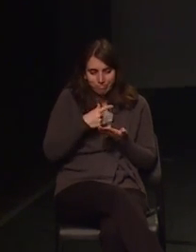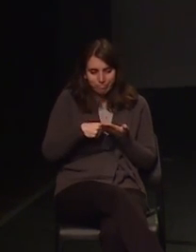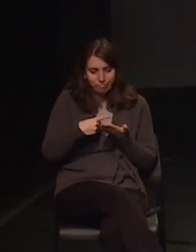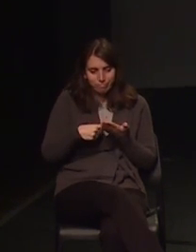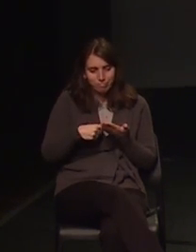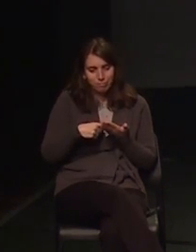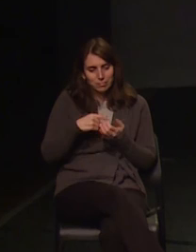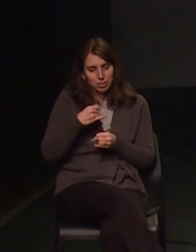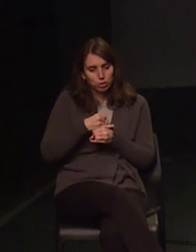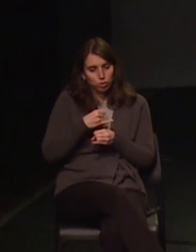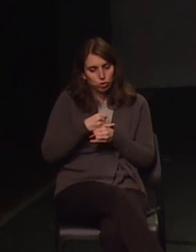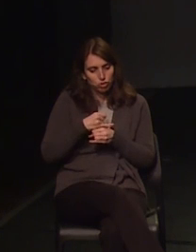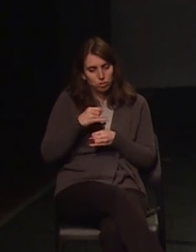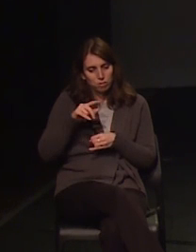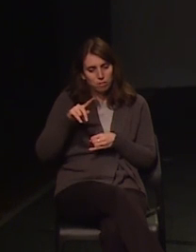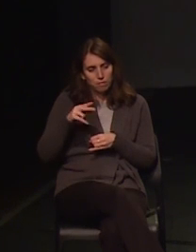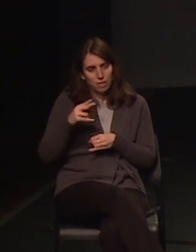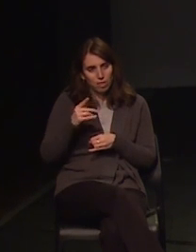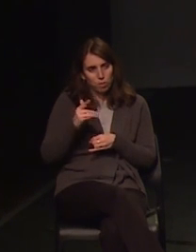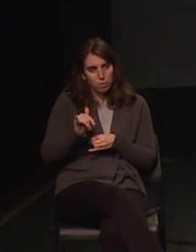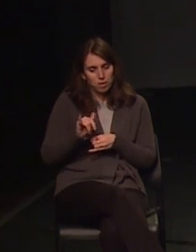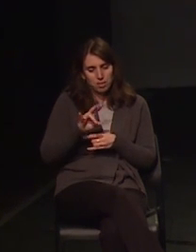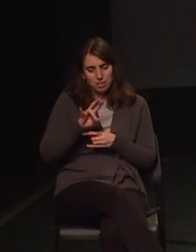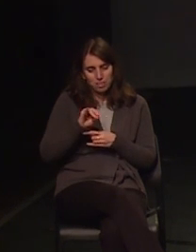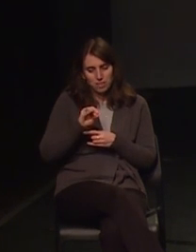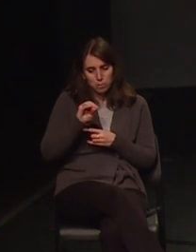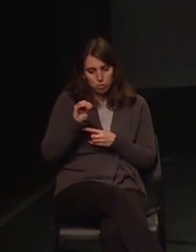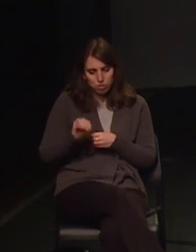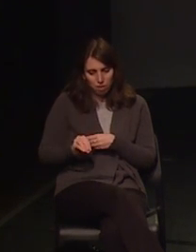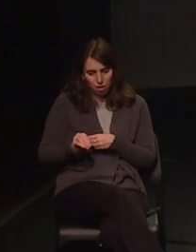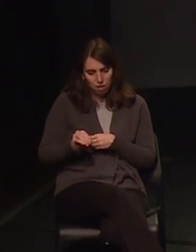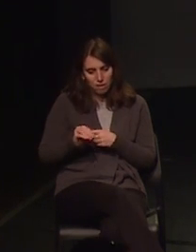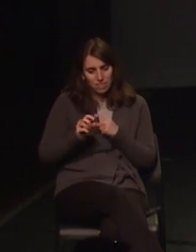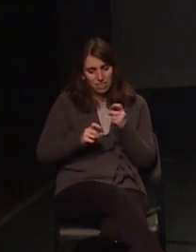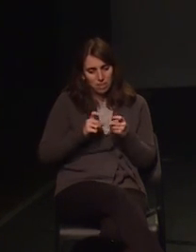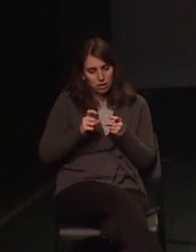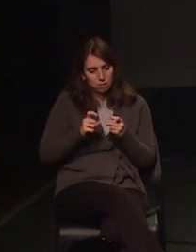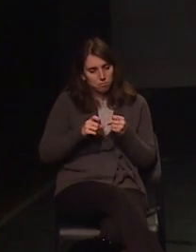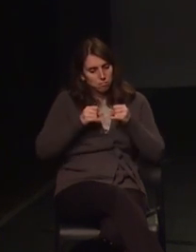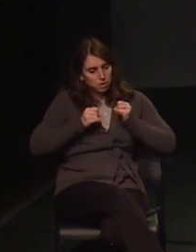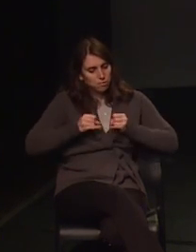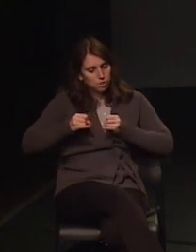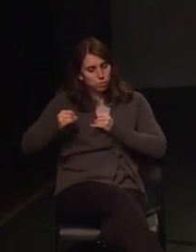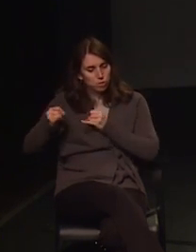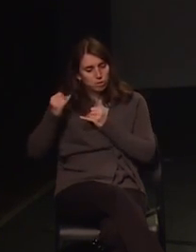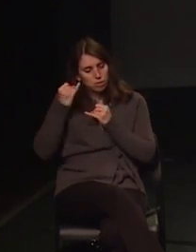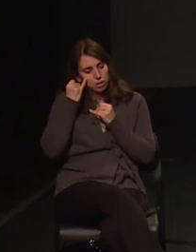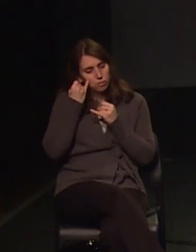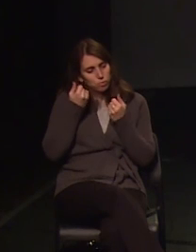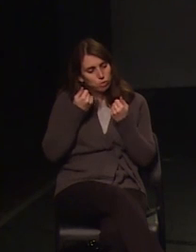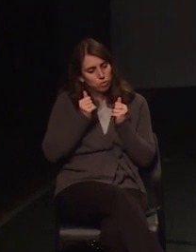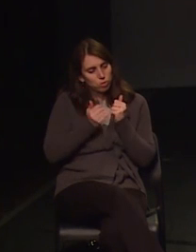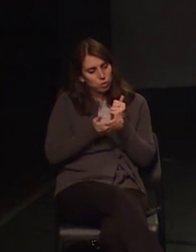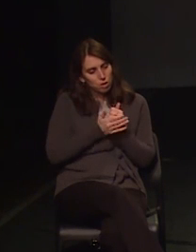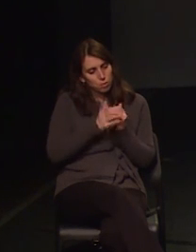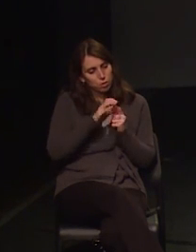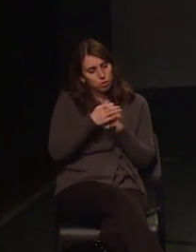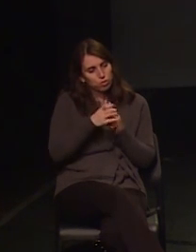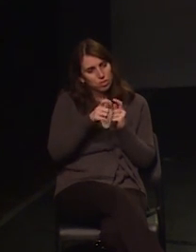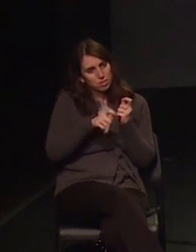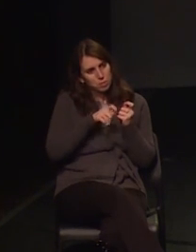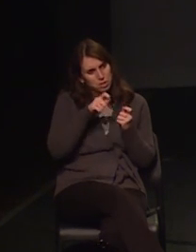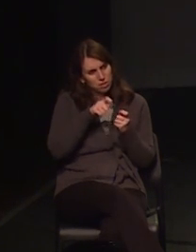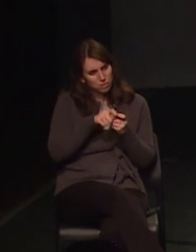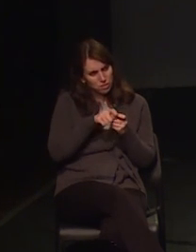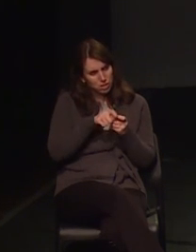of giving in America is individual, and if we're really trying to help specifically, culturally specific organizations, that's where the gap